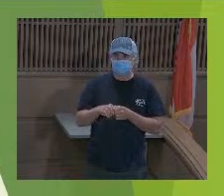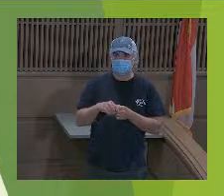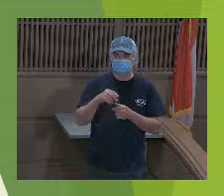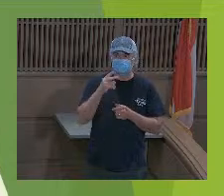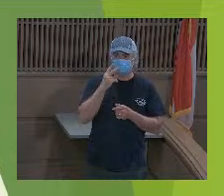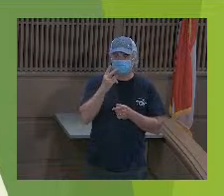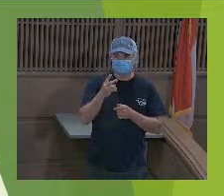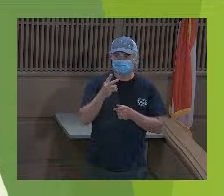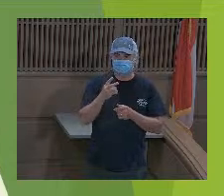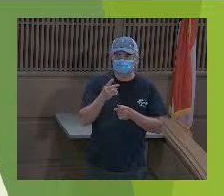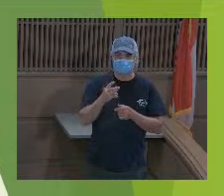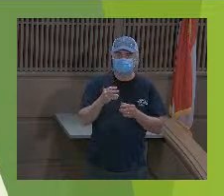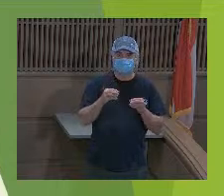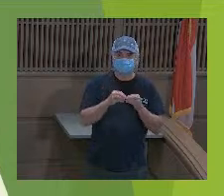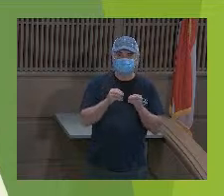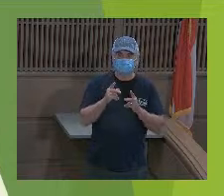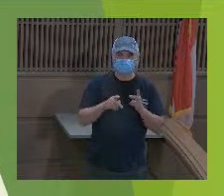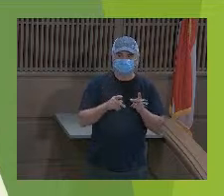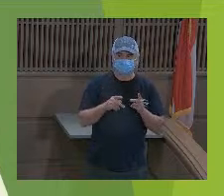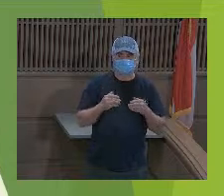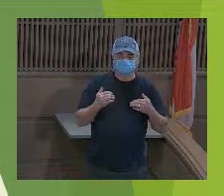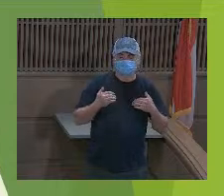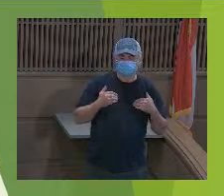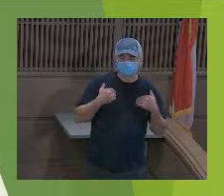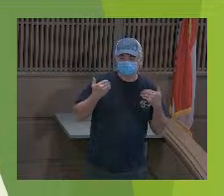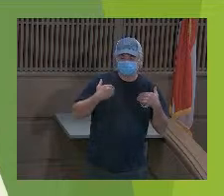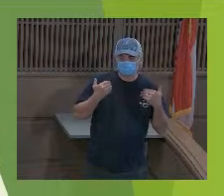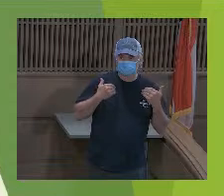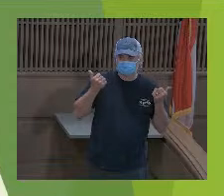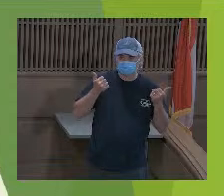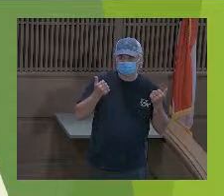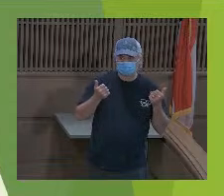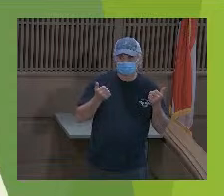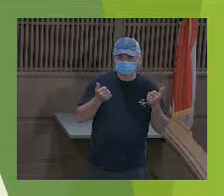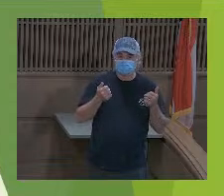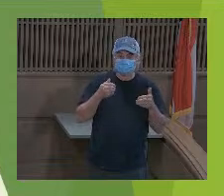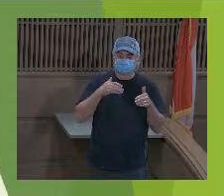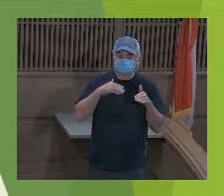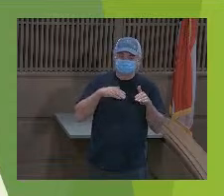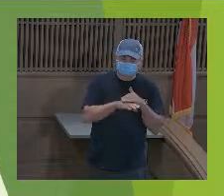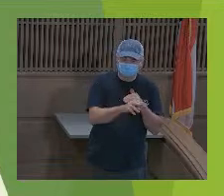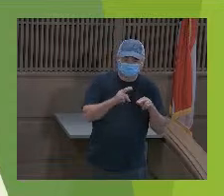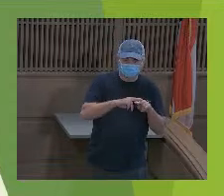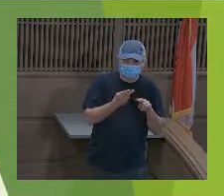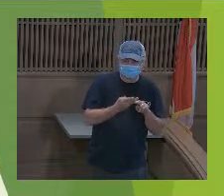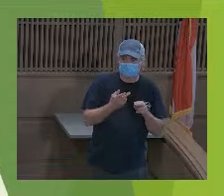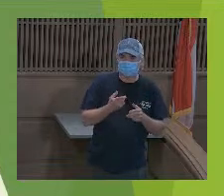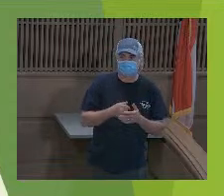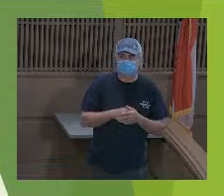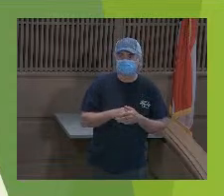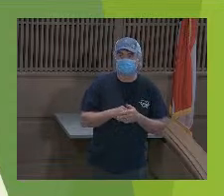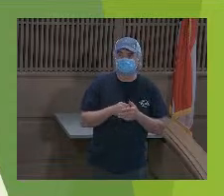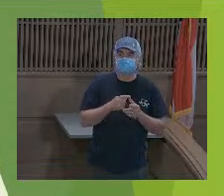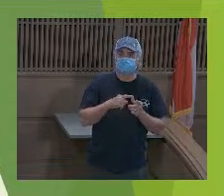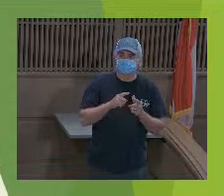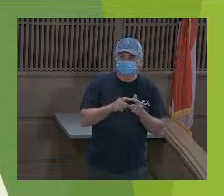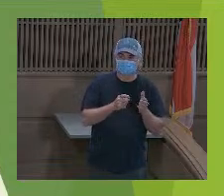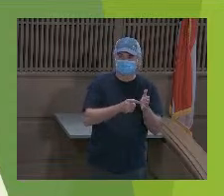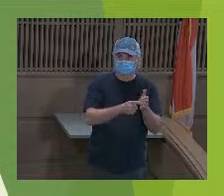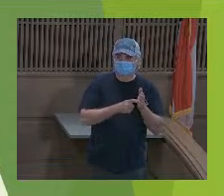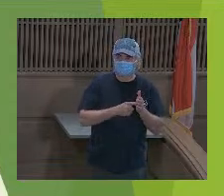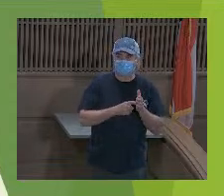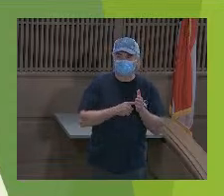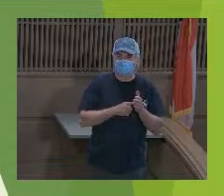younger population who are, again, not necessarily testing positive, but who are requiring